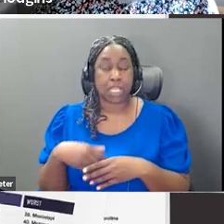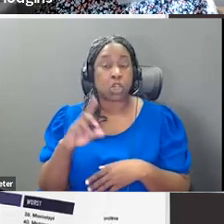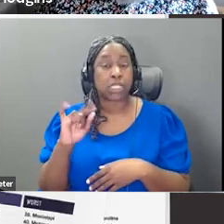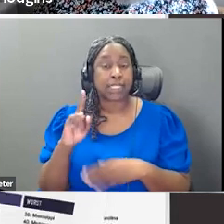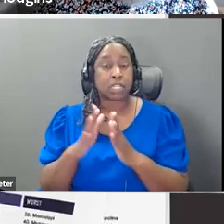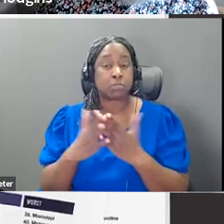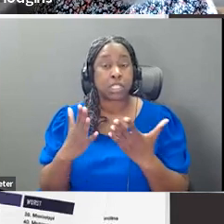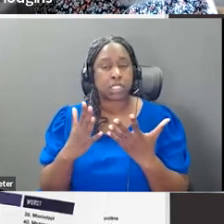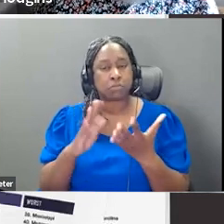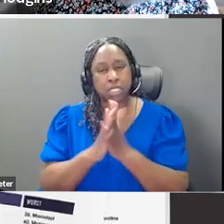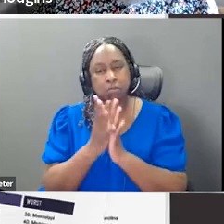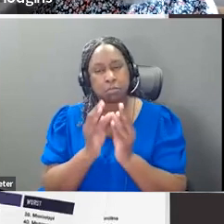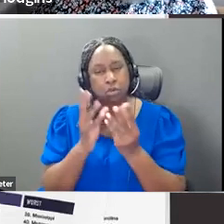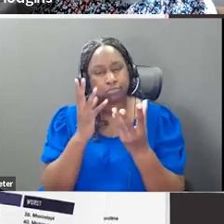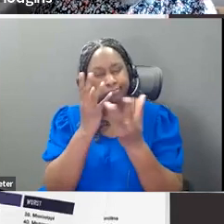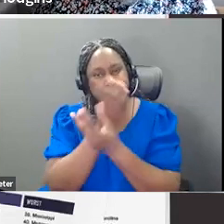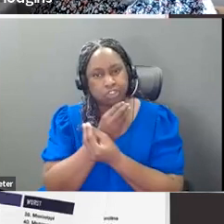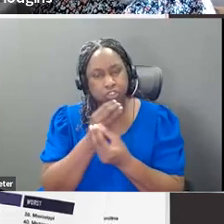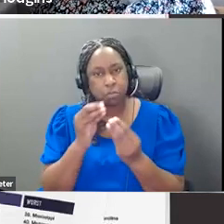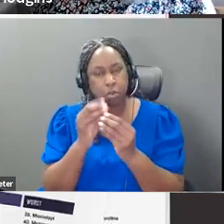more beautiful and we hope engaging book.